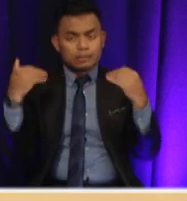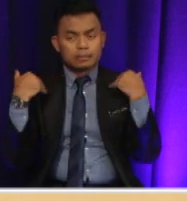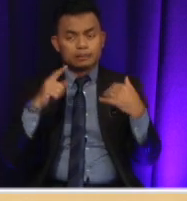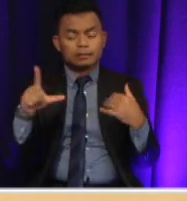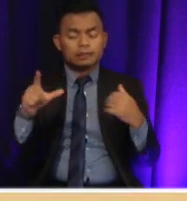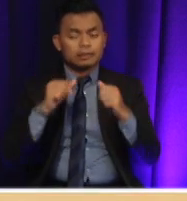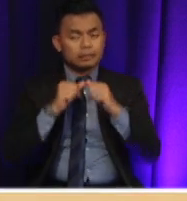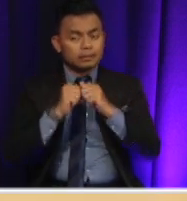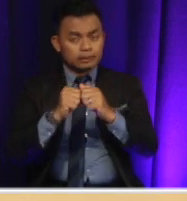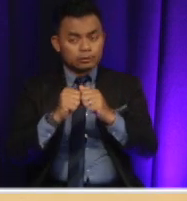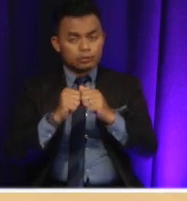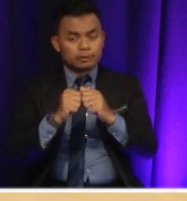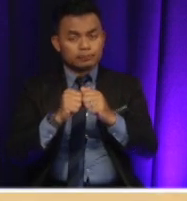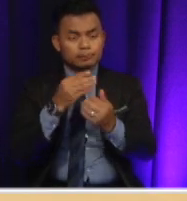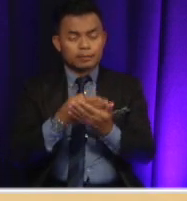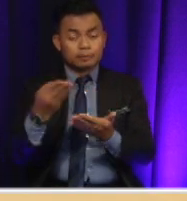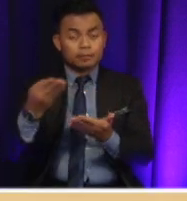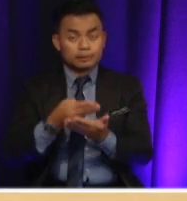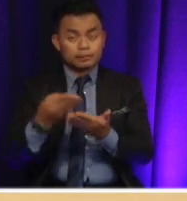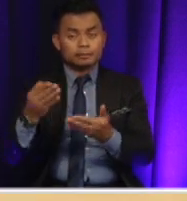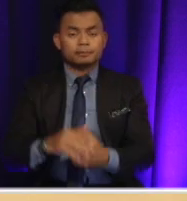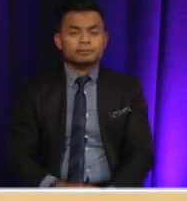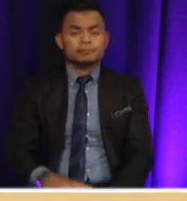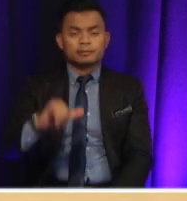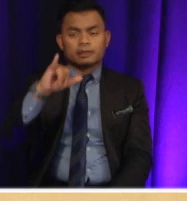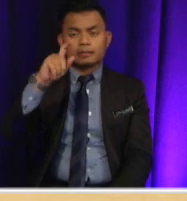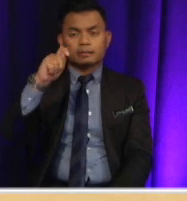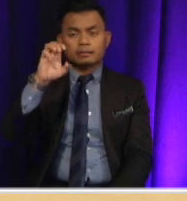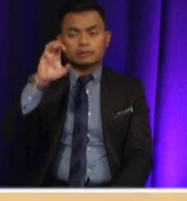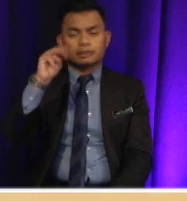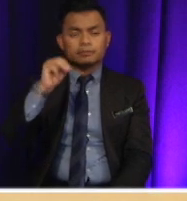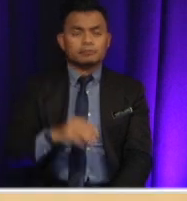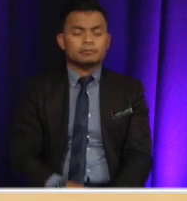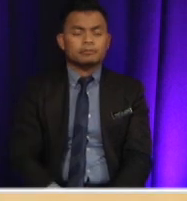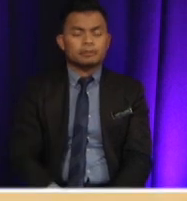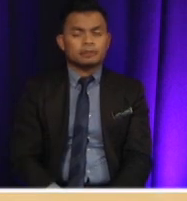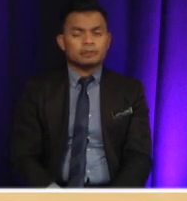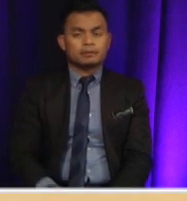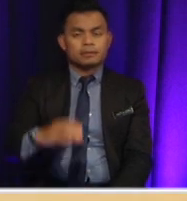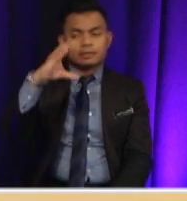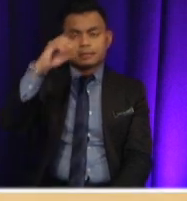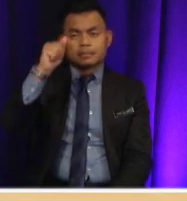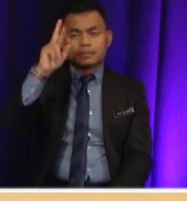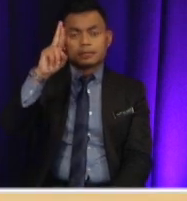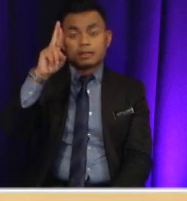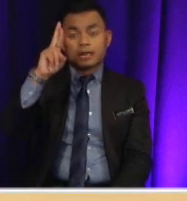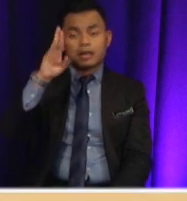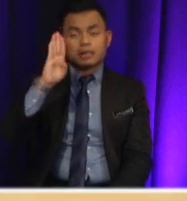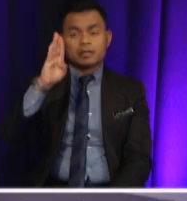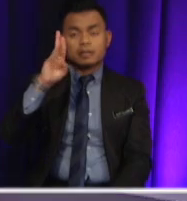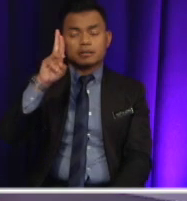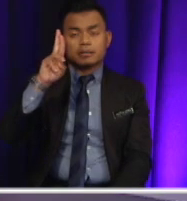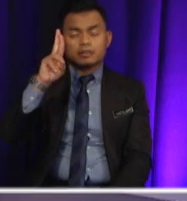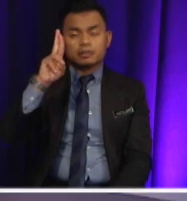items, technical items. I'll help you with the first one, carburetor. So it's a part